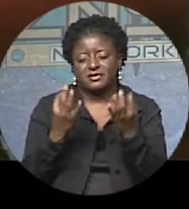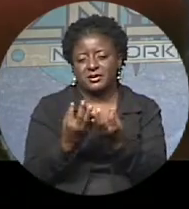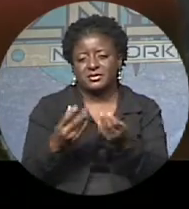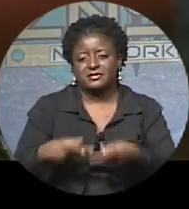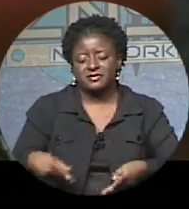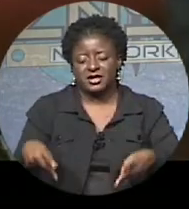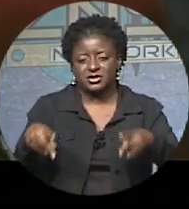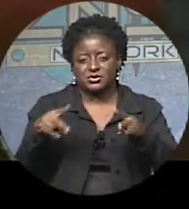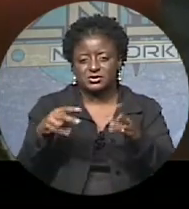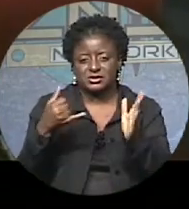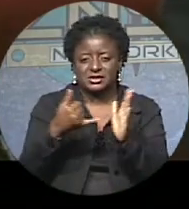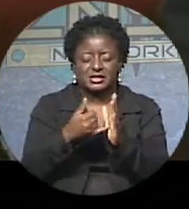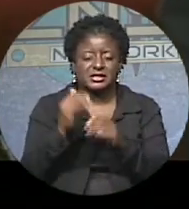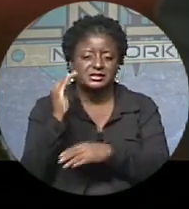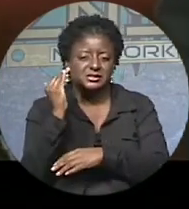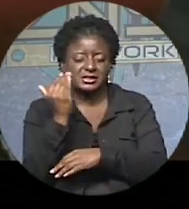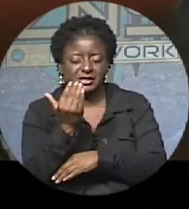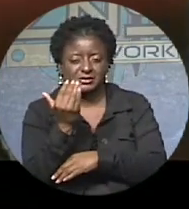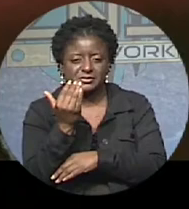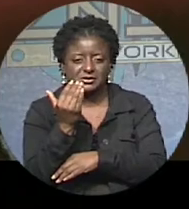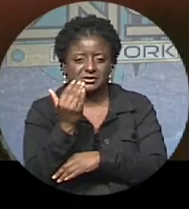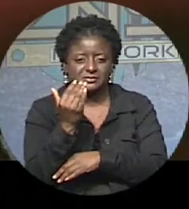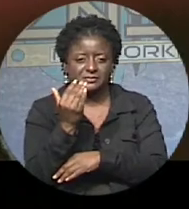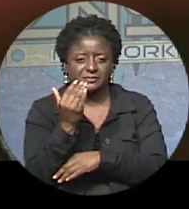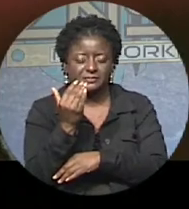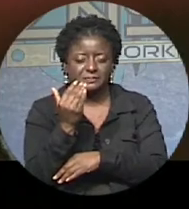Madam President, and we agree with the Family